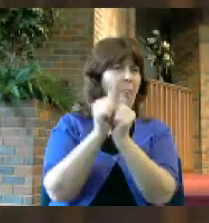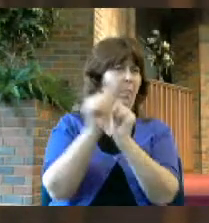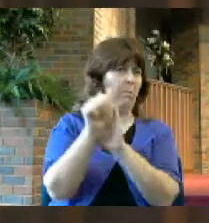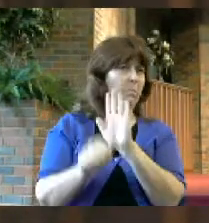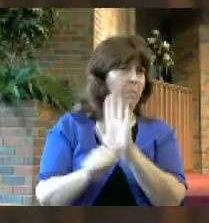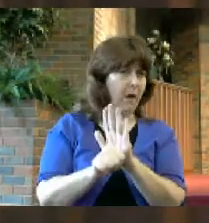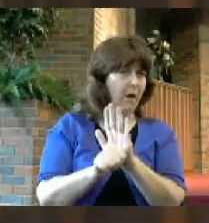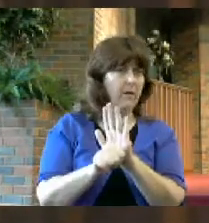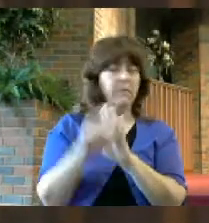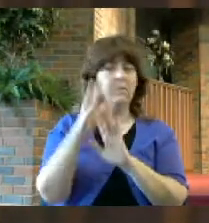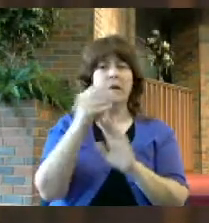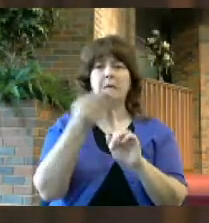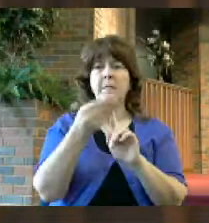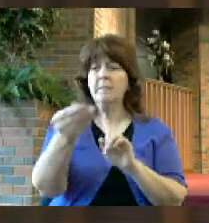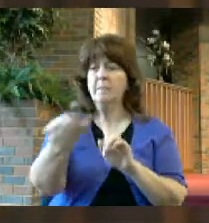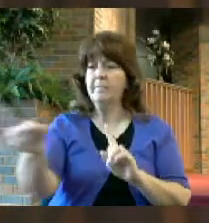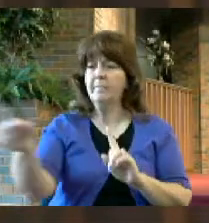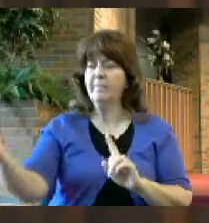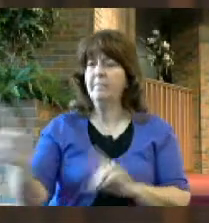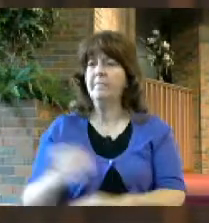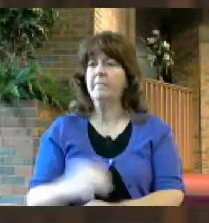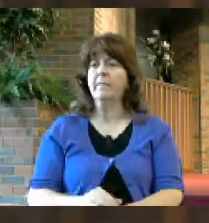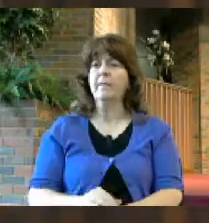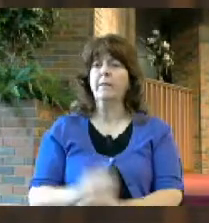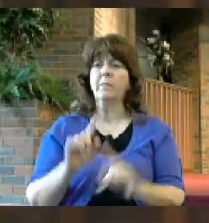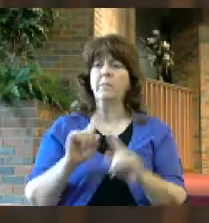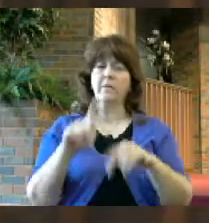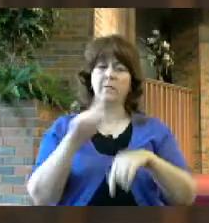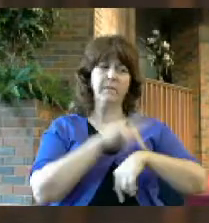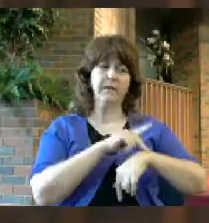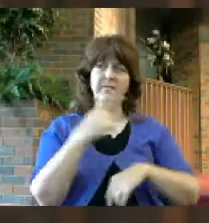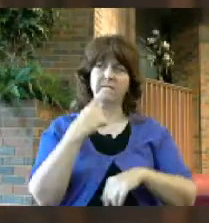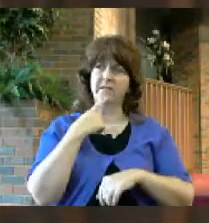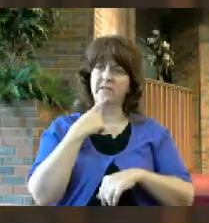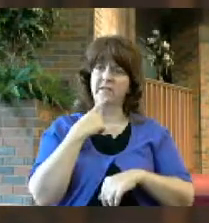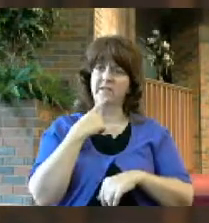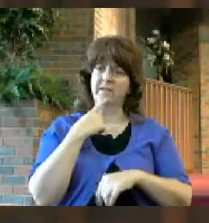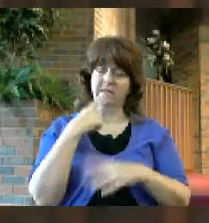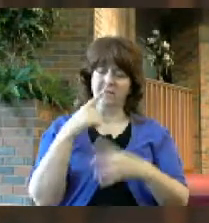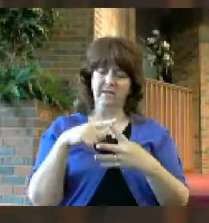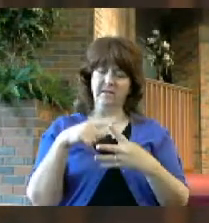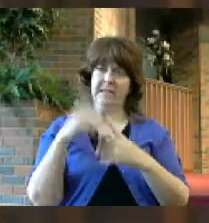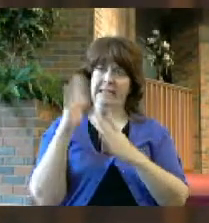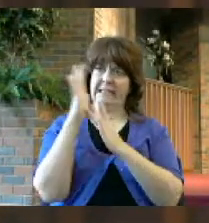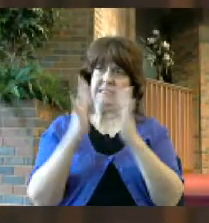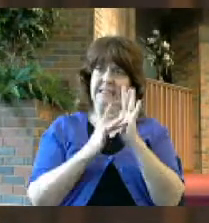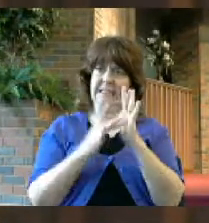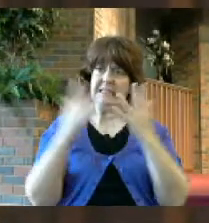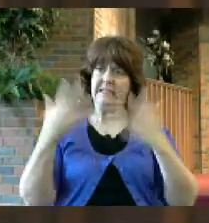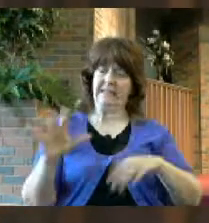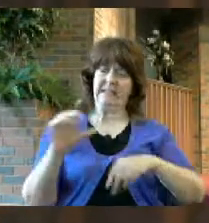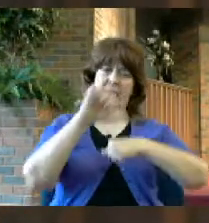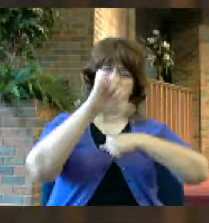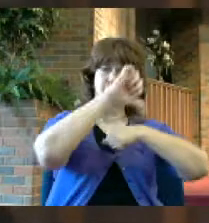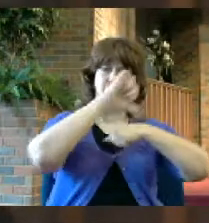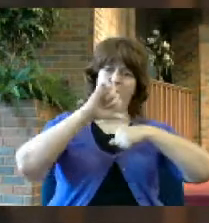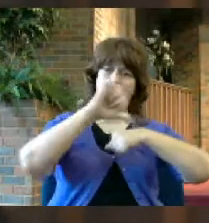Peter declares that Jesus was anointed. The second statement made regarding